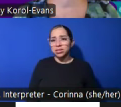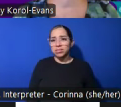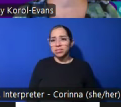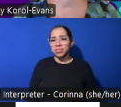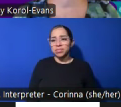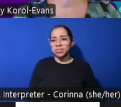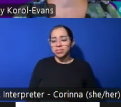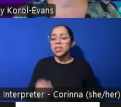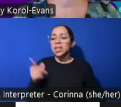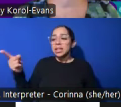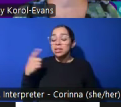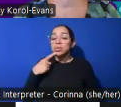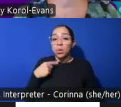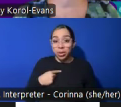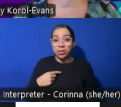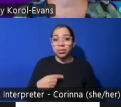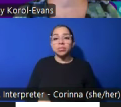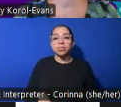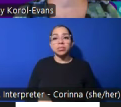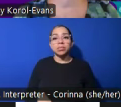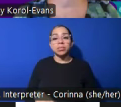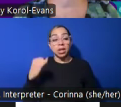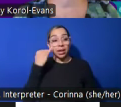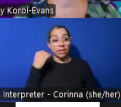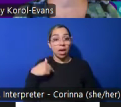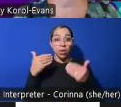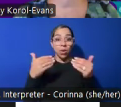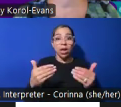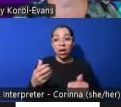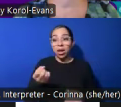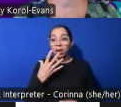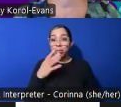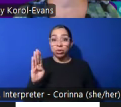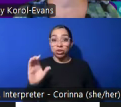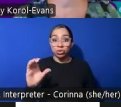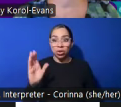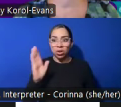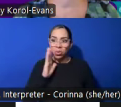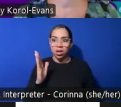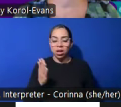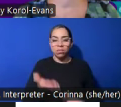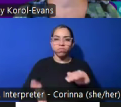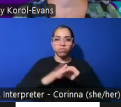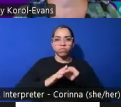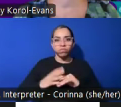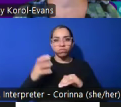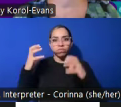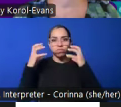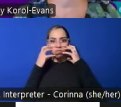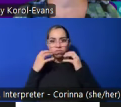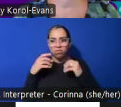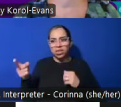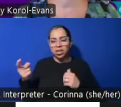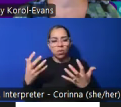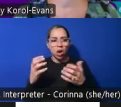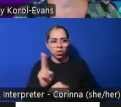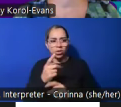He told me that if I got on birth control, it would make me fat. And he just wanted to use